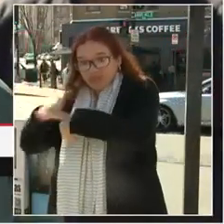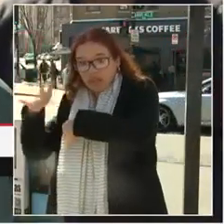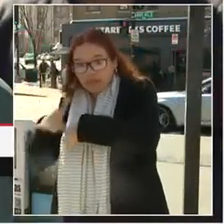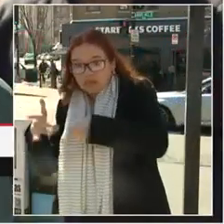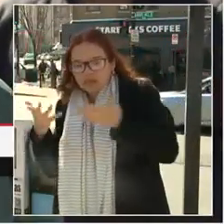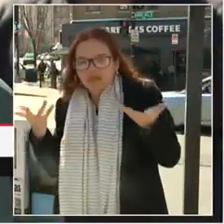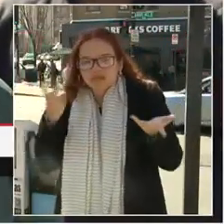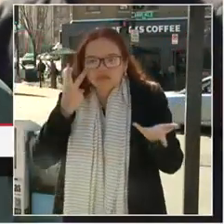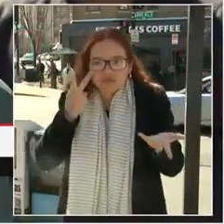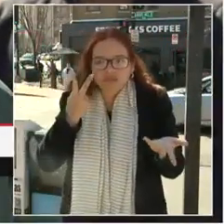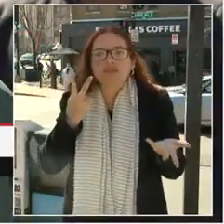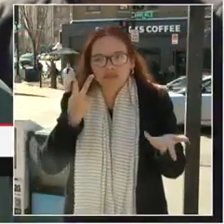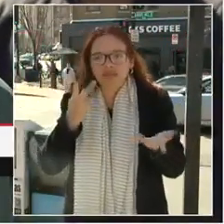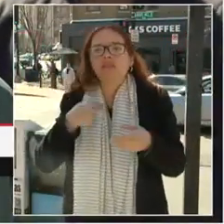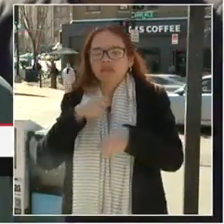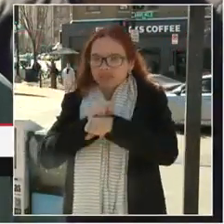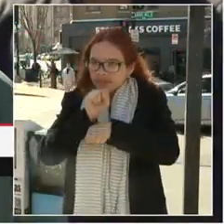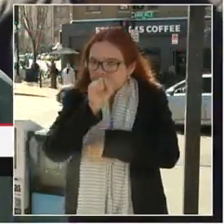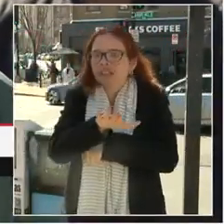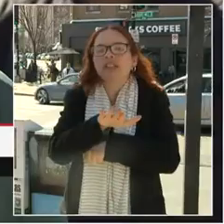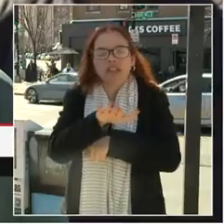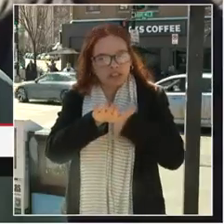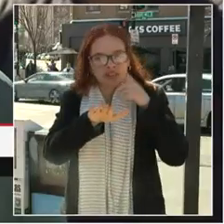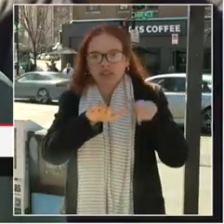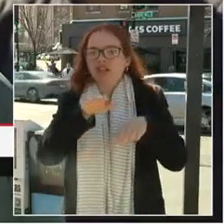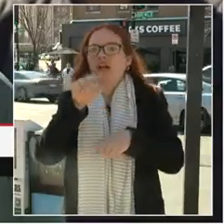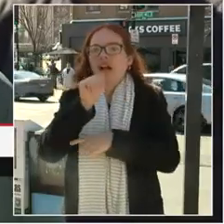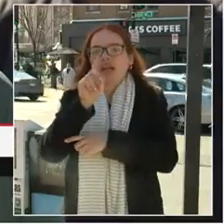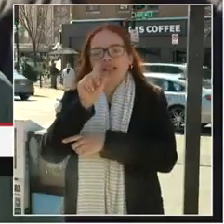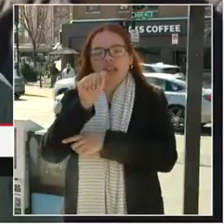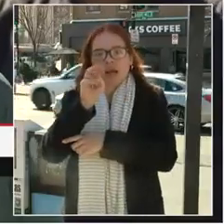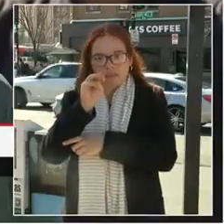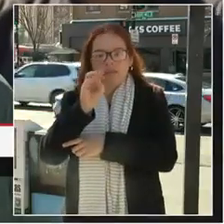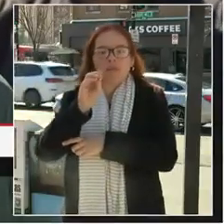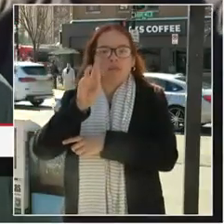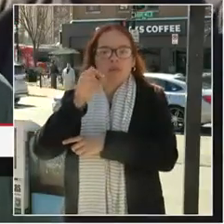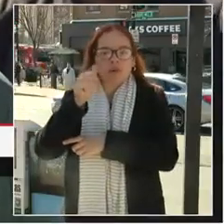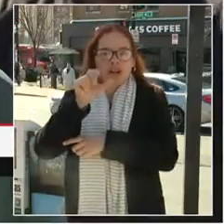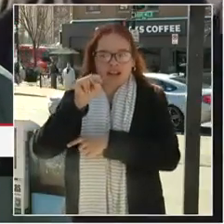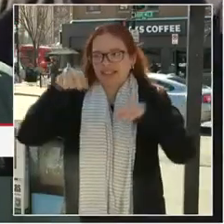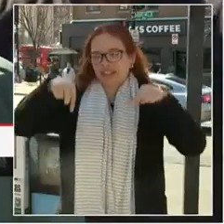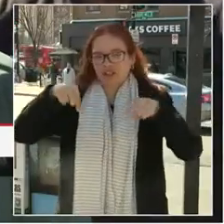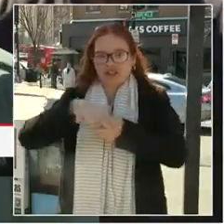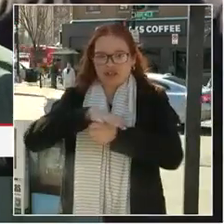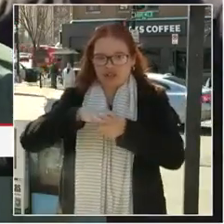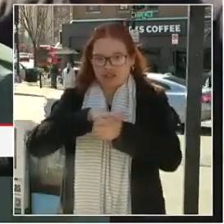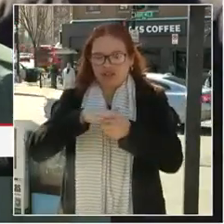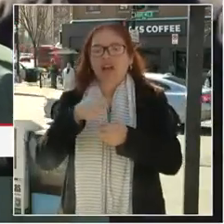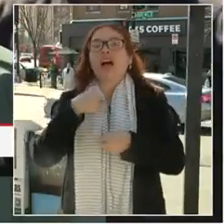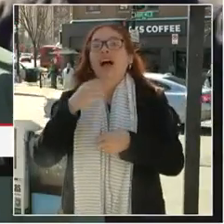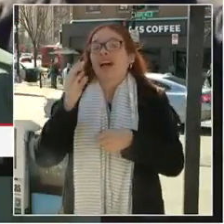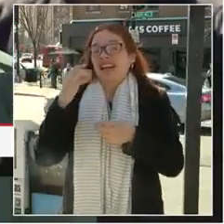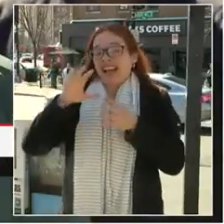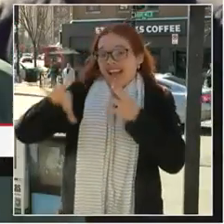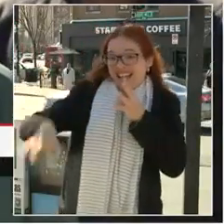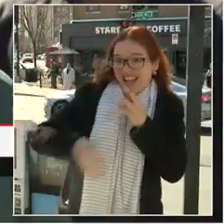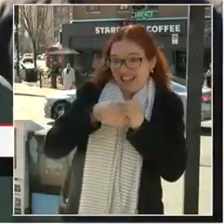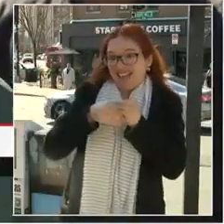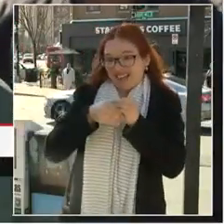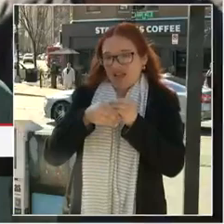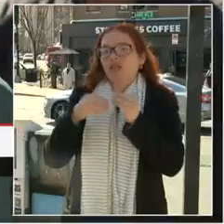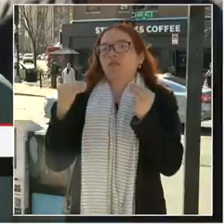to deploy in Adams Morgan. We also recently added additional foot patrols in